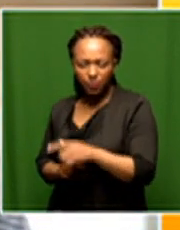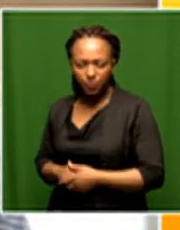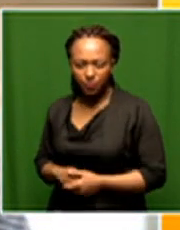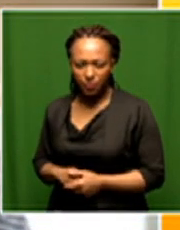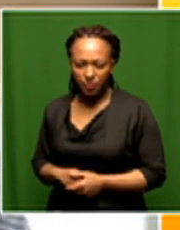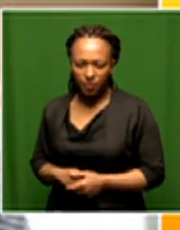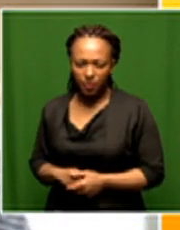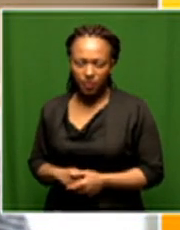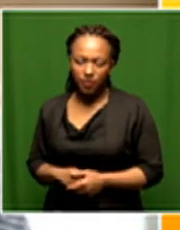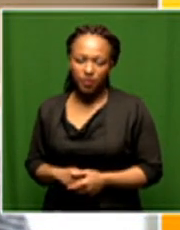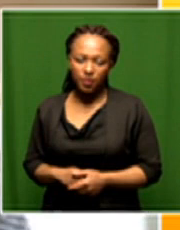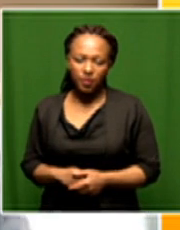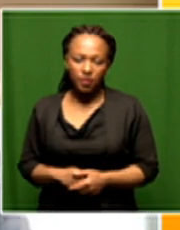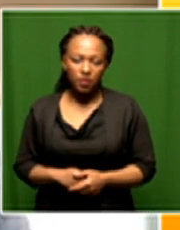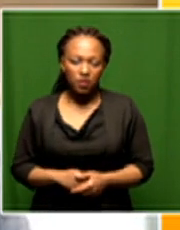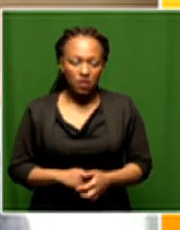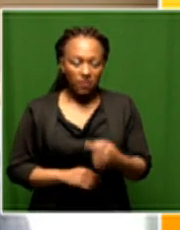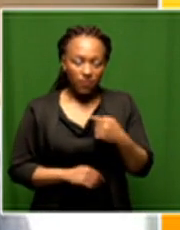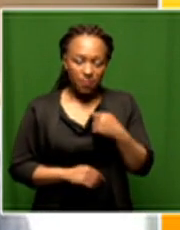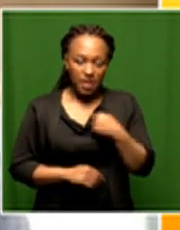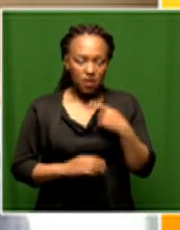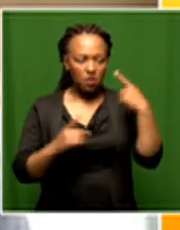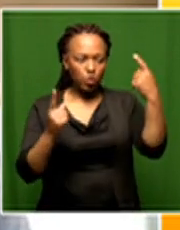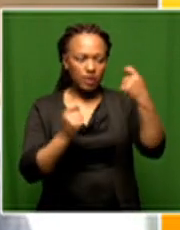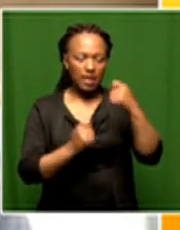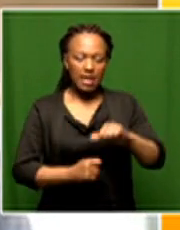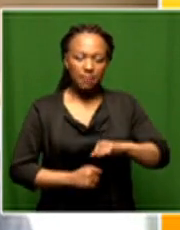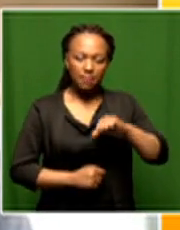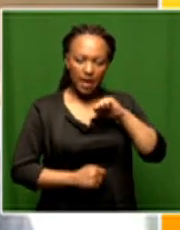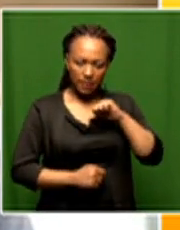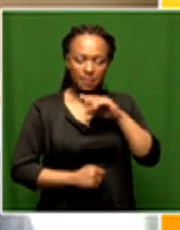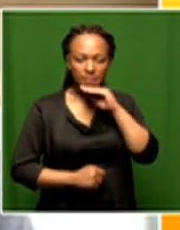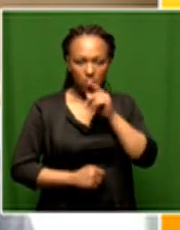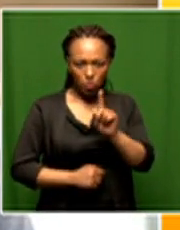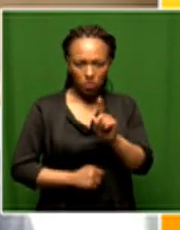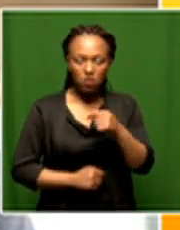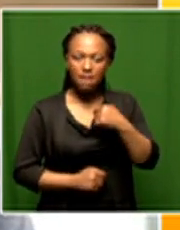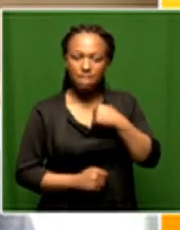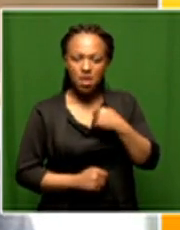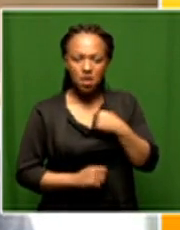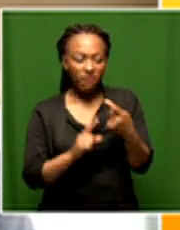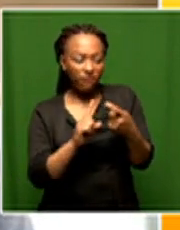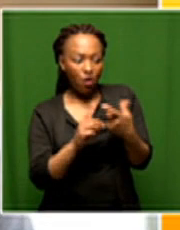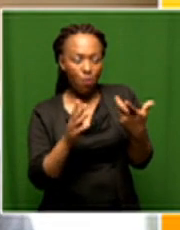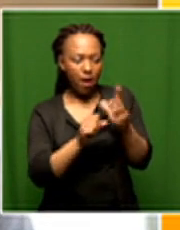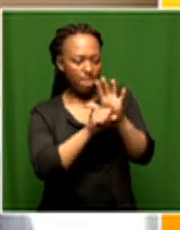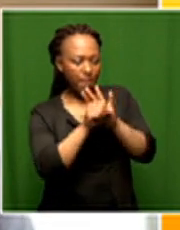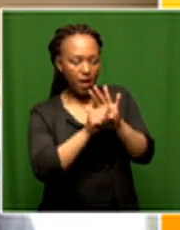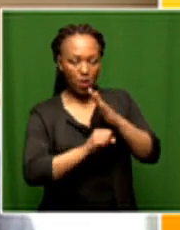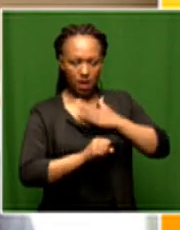I think on my end, celebrating pride speaks about just talking about where I'm from in terms of